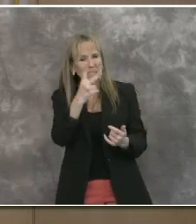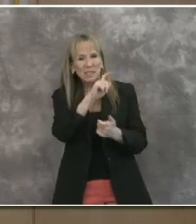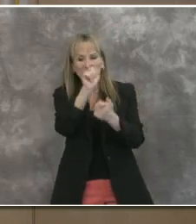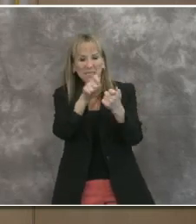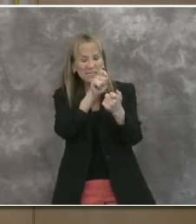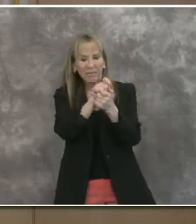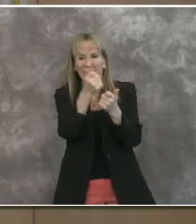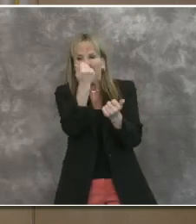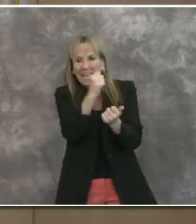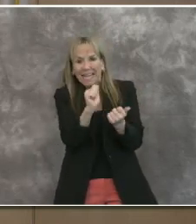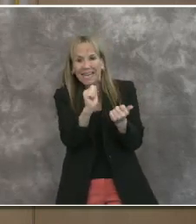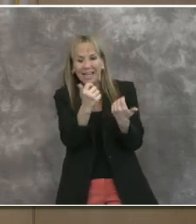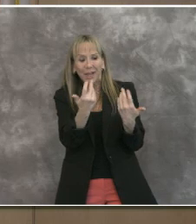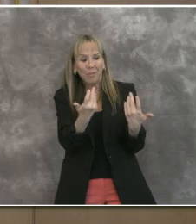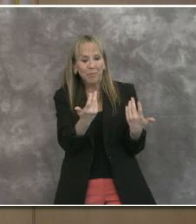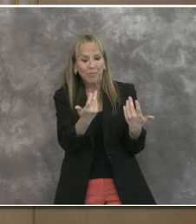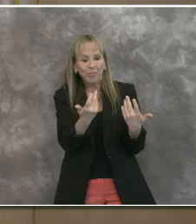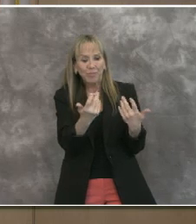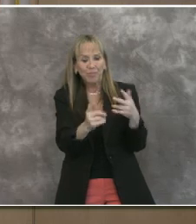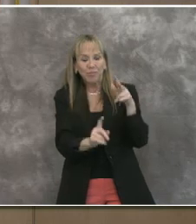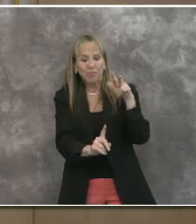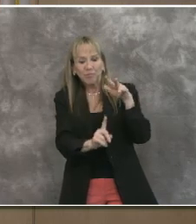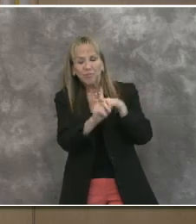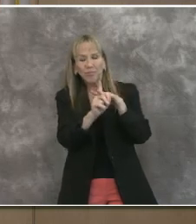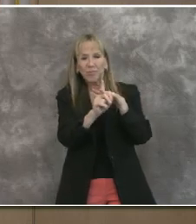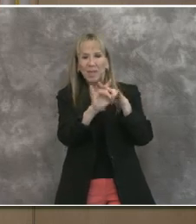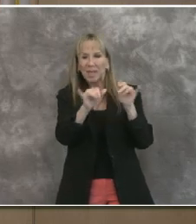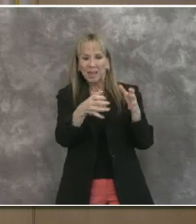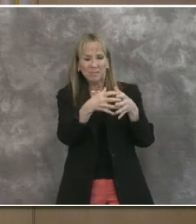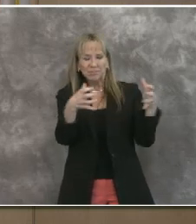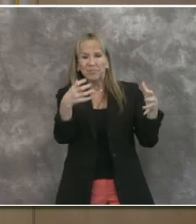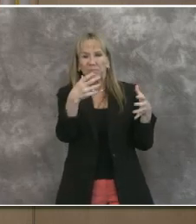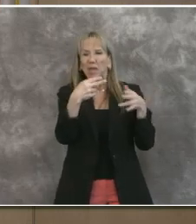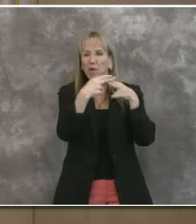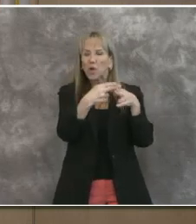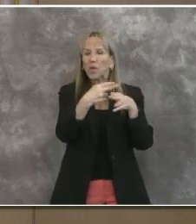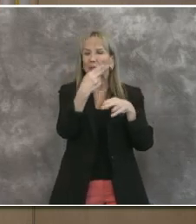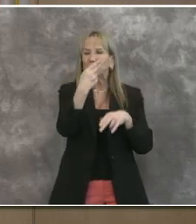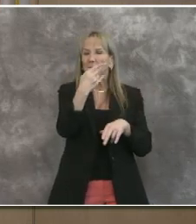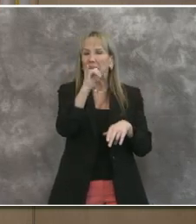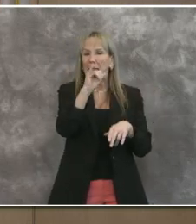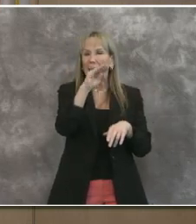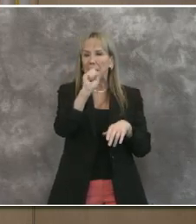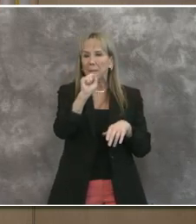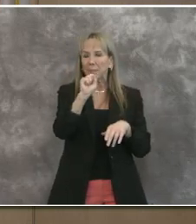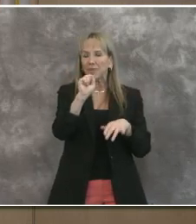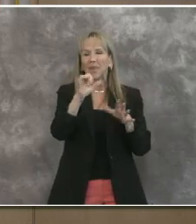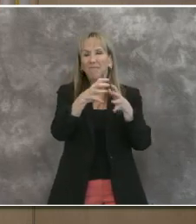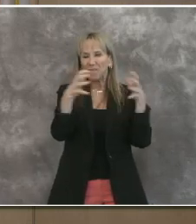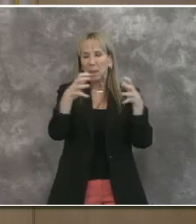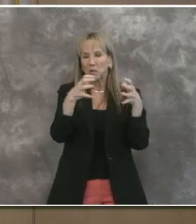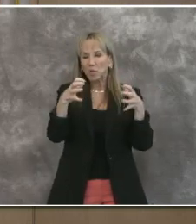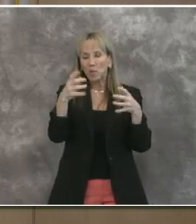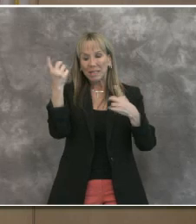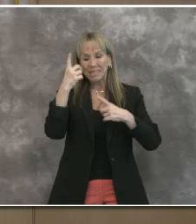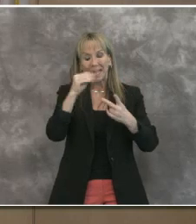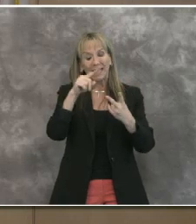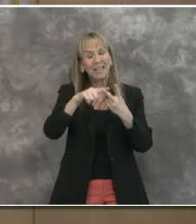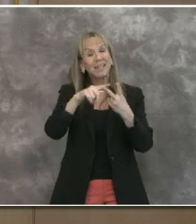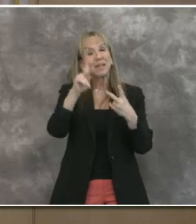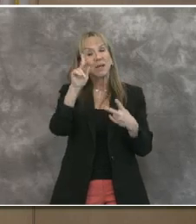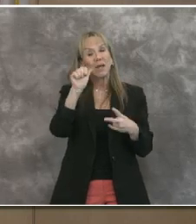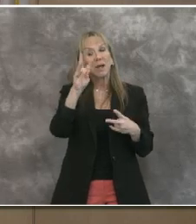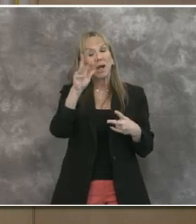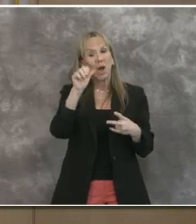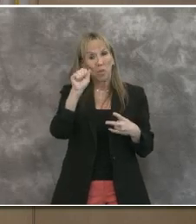any cases of PIMS, or that inflammatory disease. And actually the number of Kawasaki disease cases that have presented